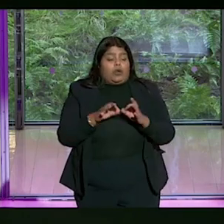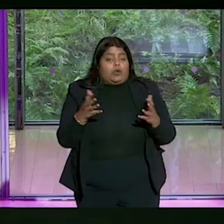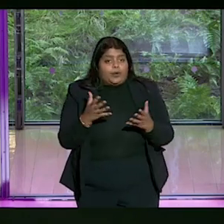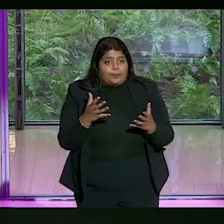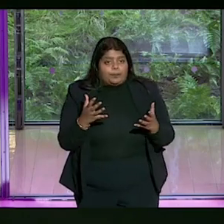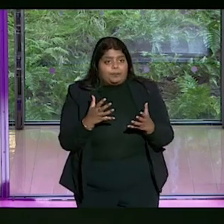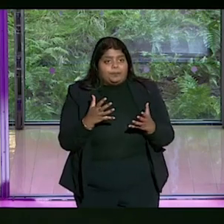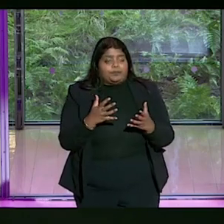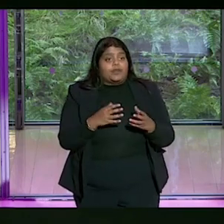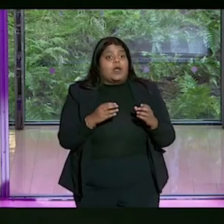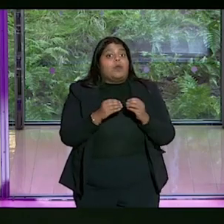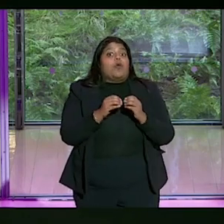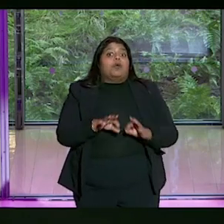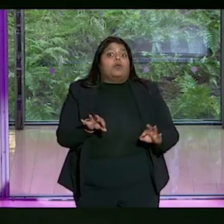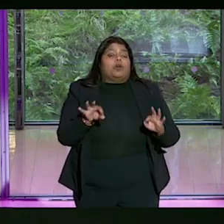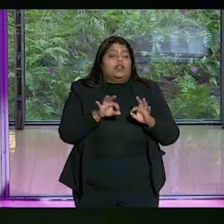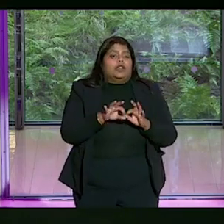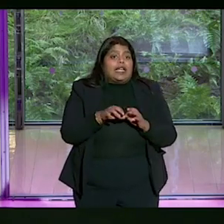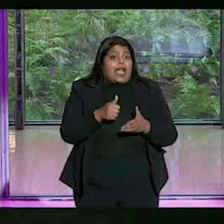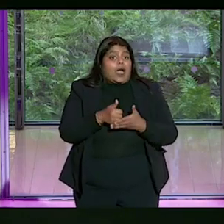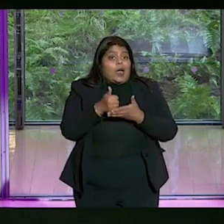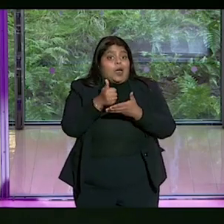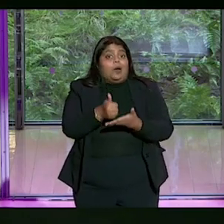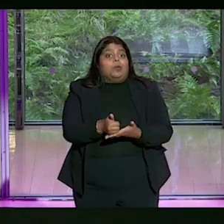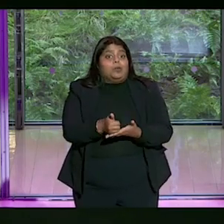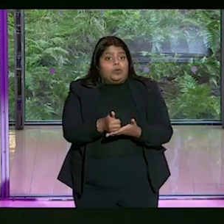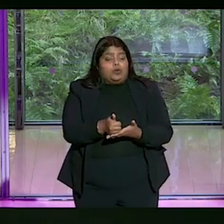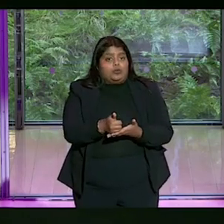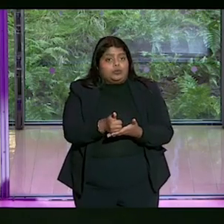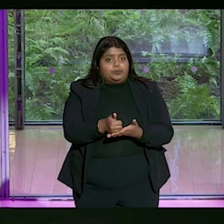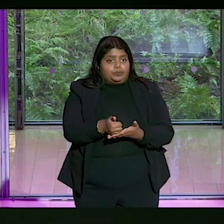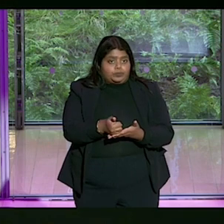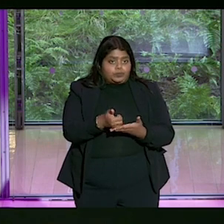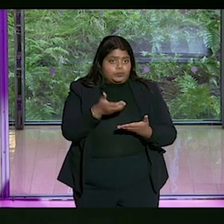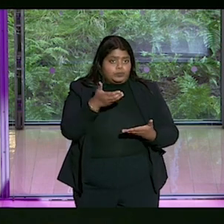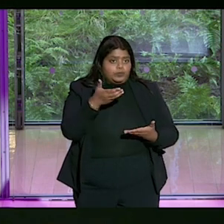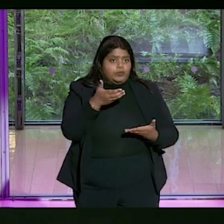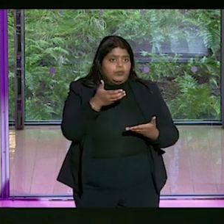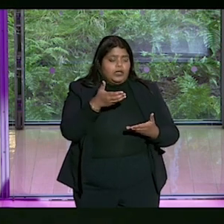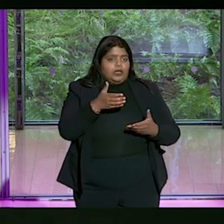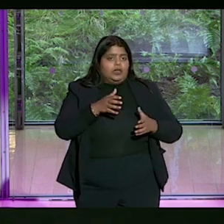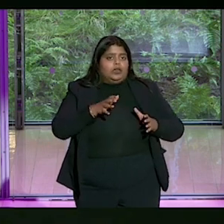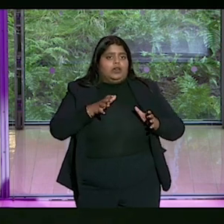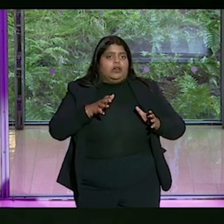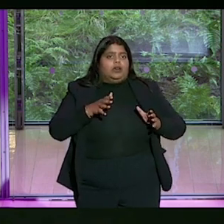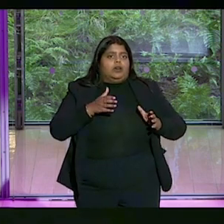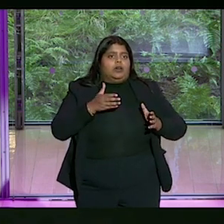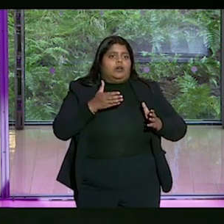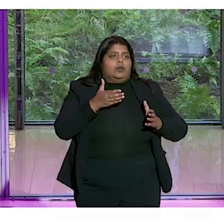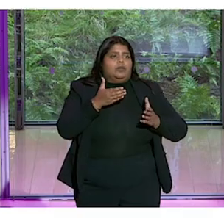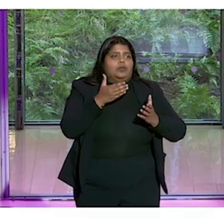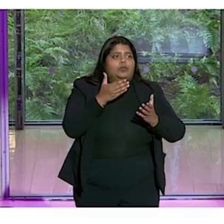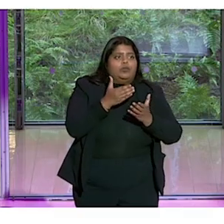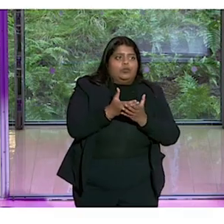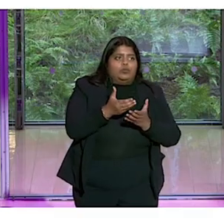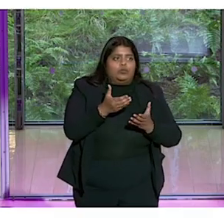think more importantly, it can help you make a case for something that's not moving the needle, that's not worth your time.